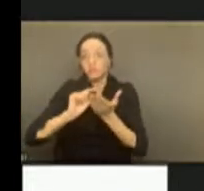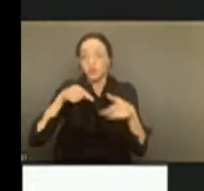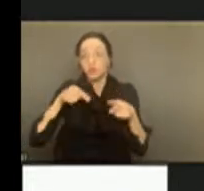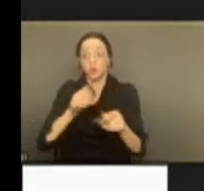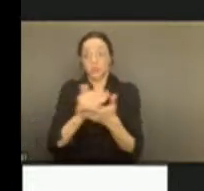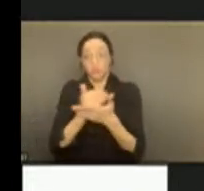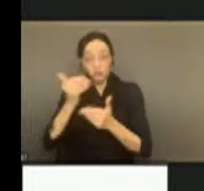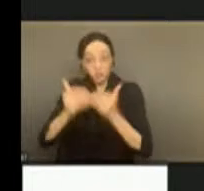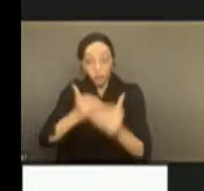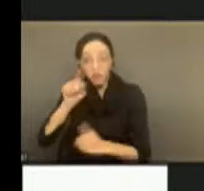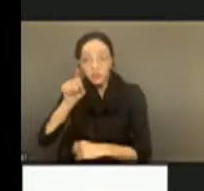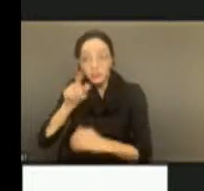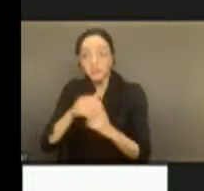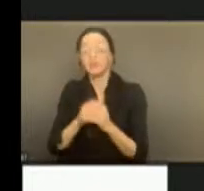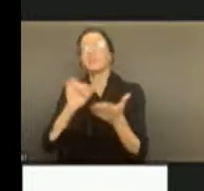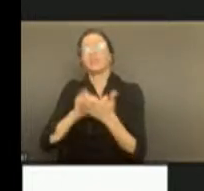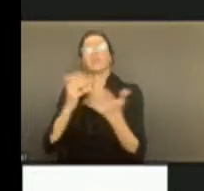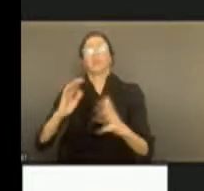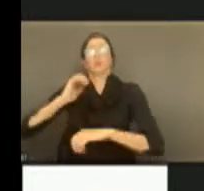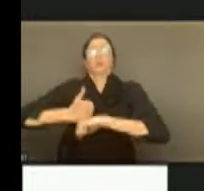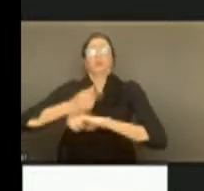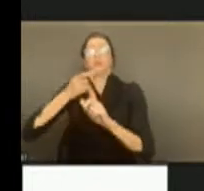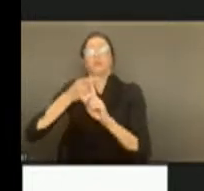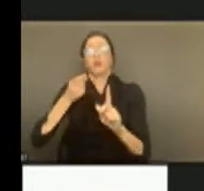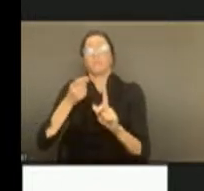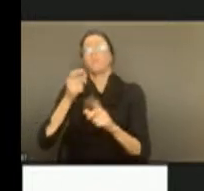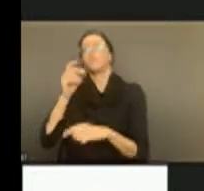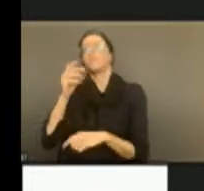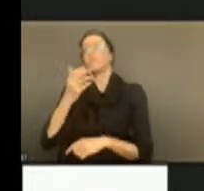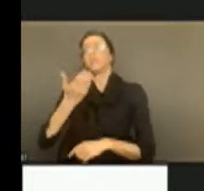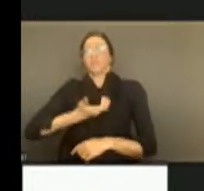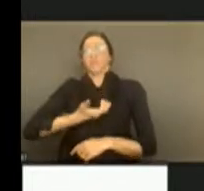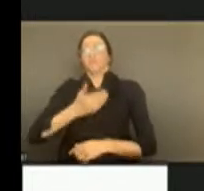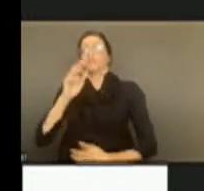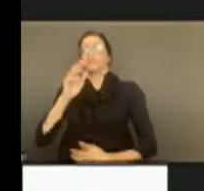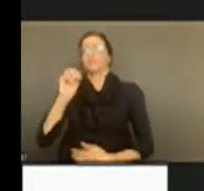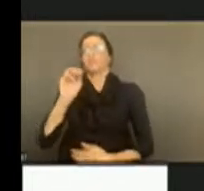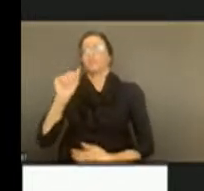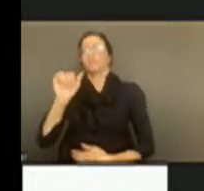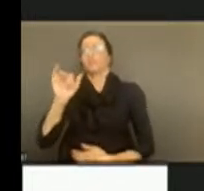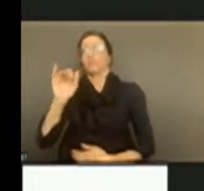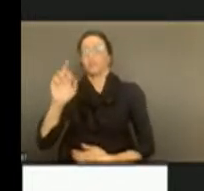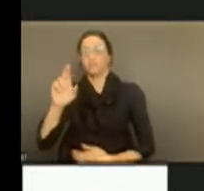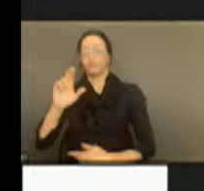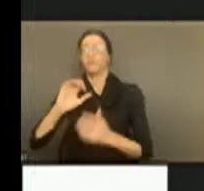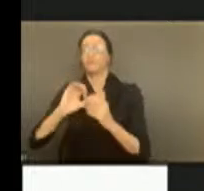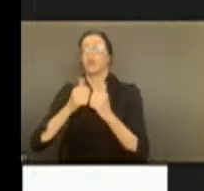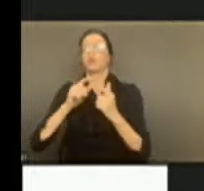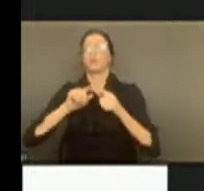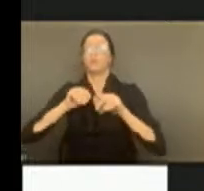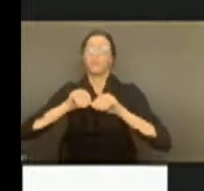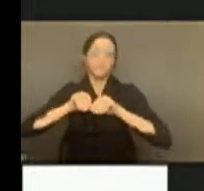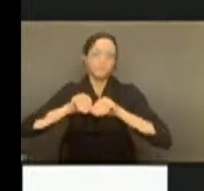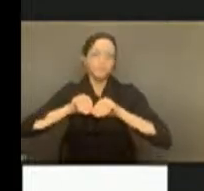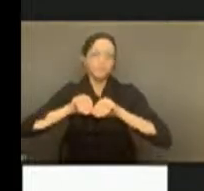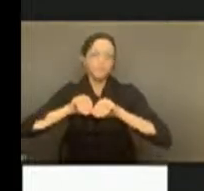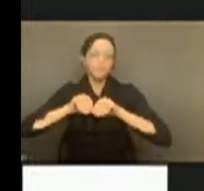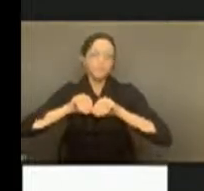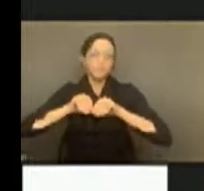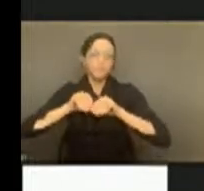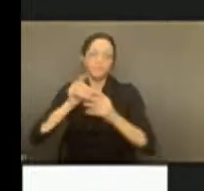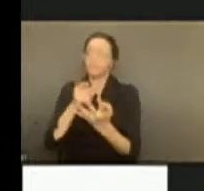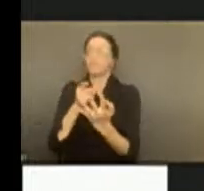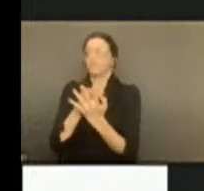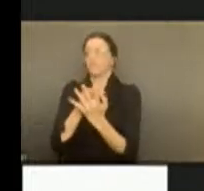mayor as a way to get that message to in the budget development process. This meeting, along